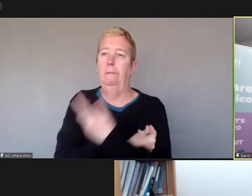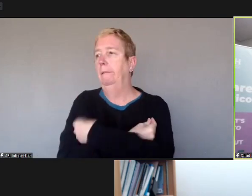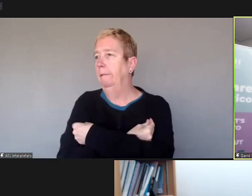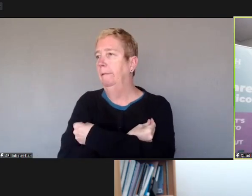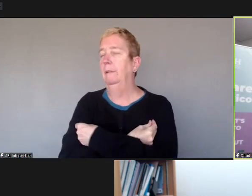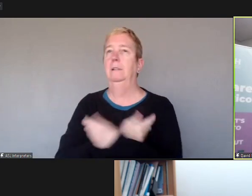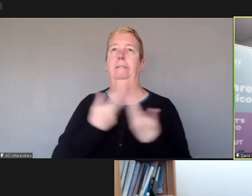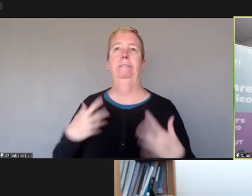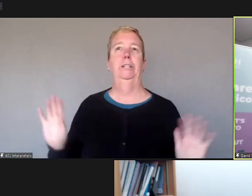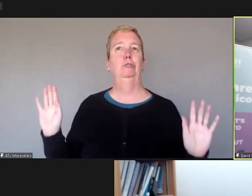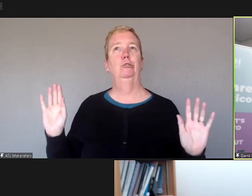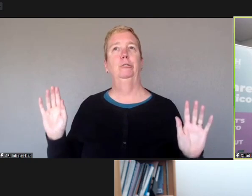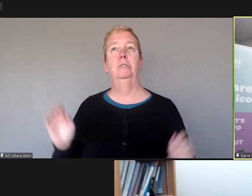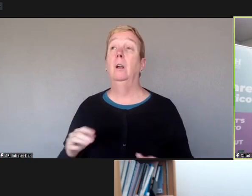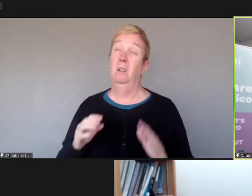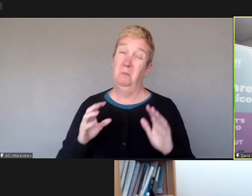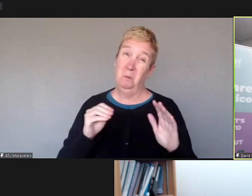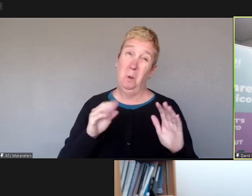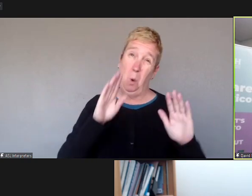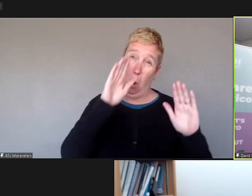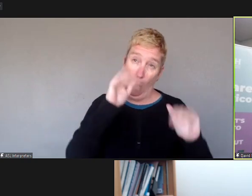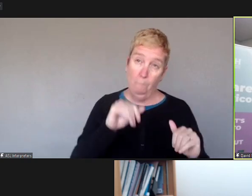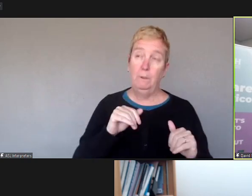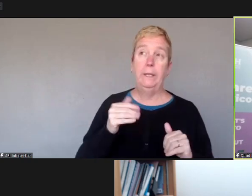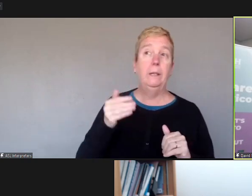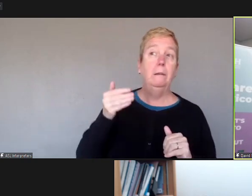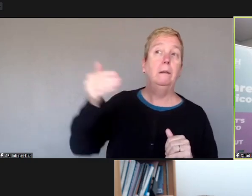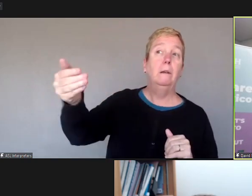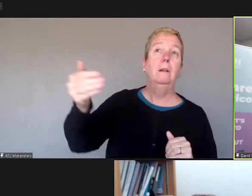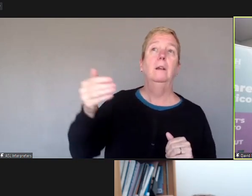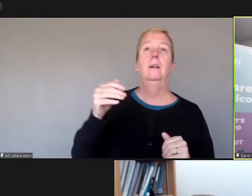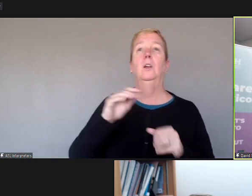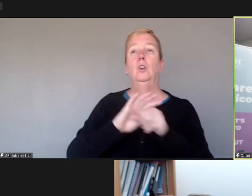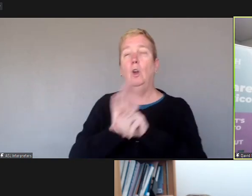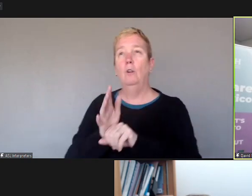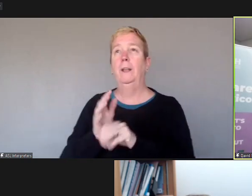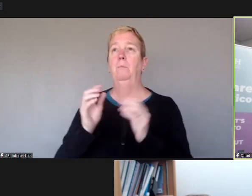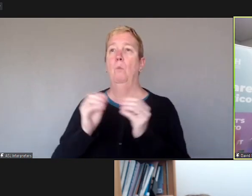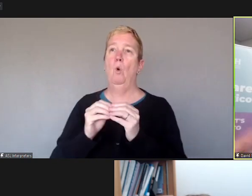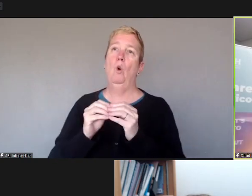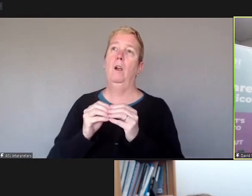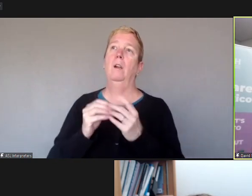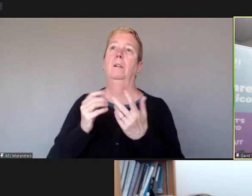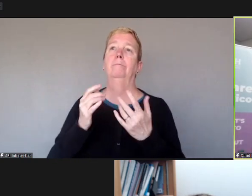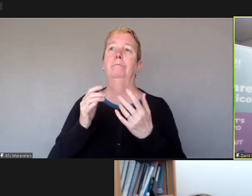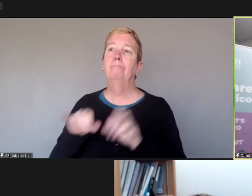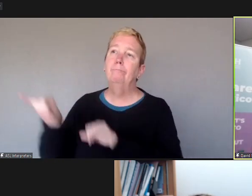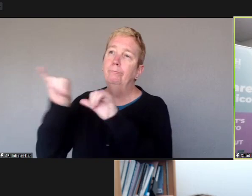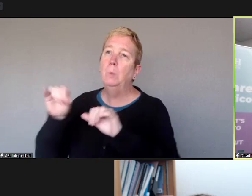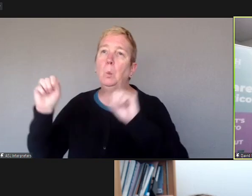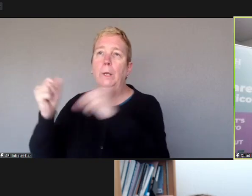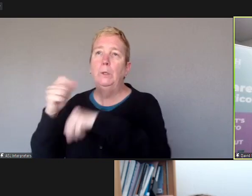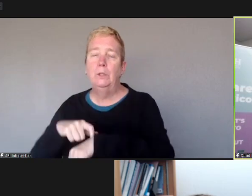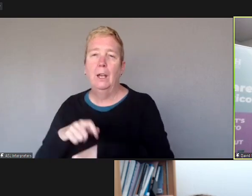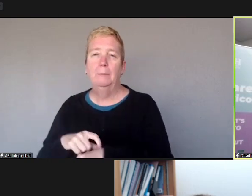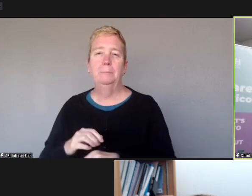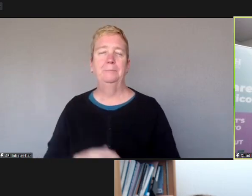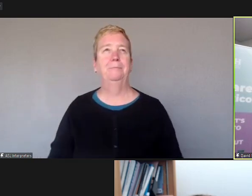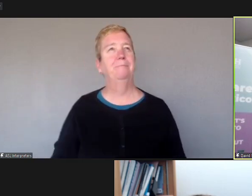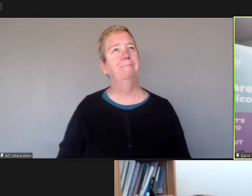vaccine. Hopefully by then, COVID would be a little more common in the winter or a lot more common in the winter. It would help too. I know this is